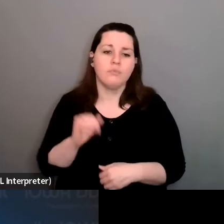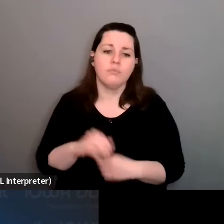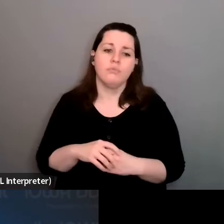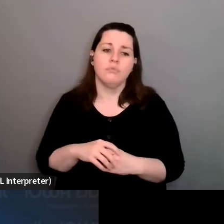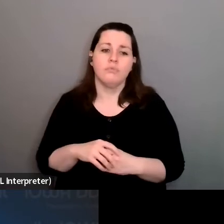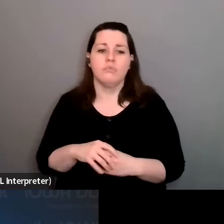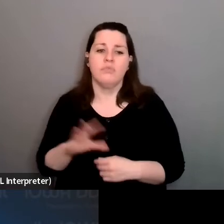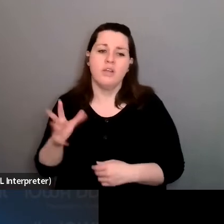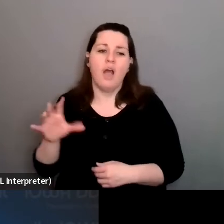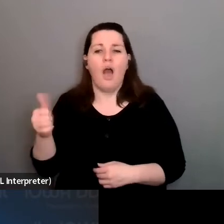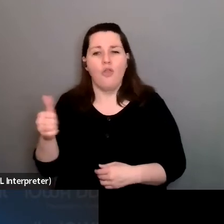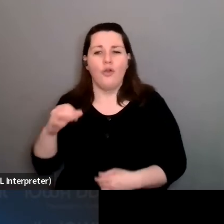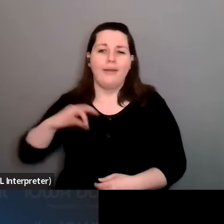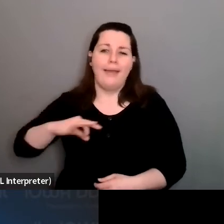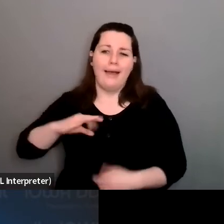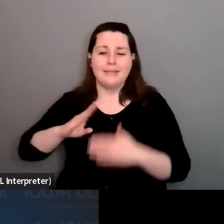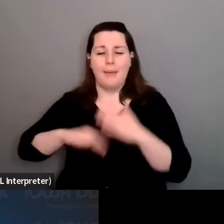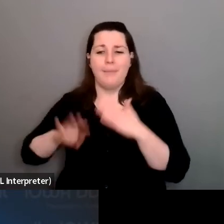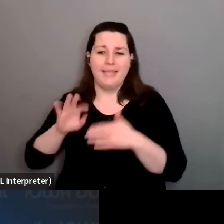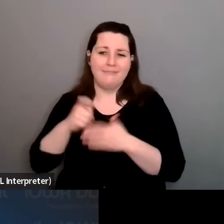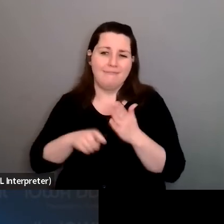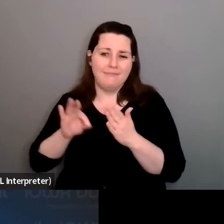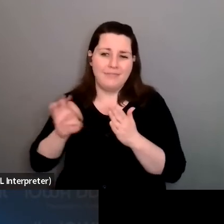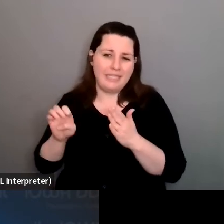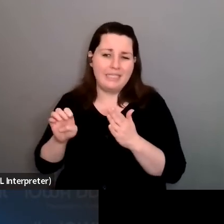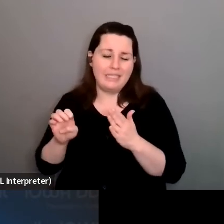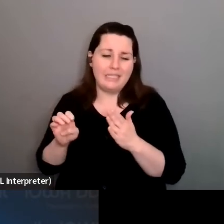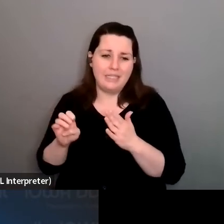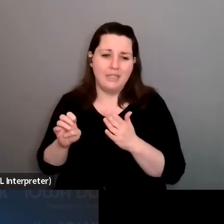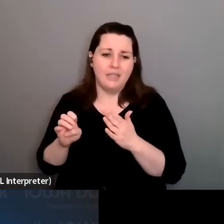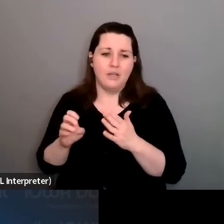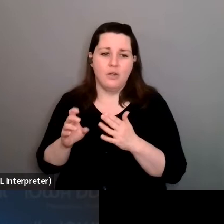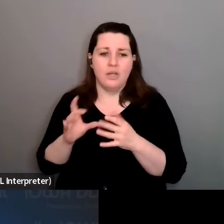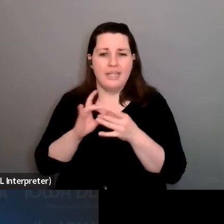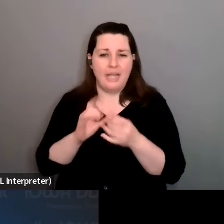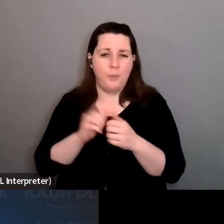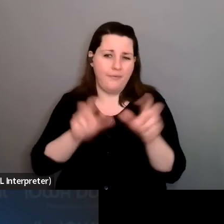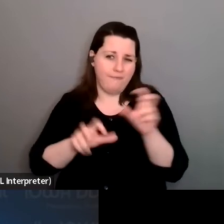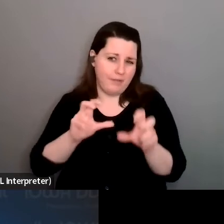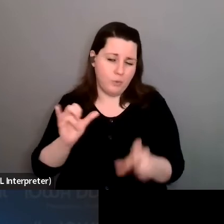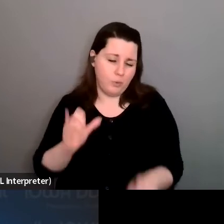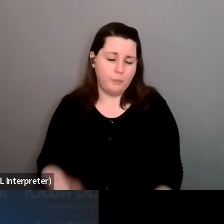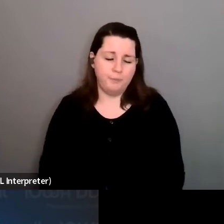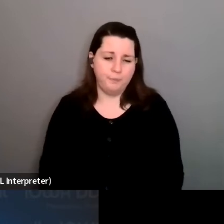small asset-based fees on the investment options as well.